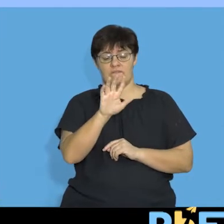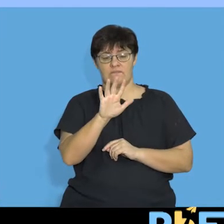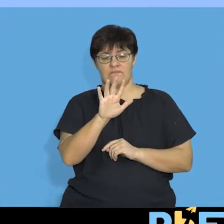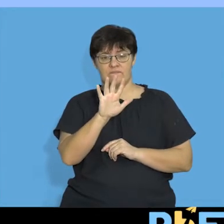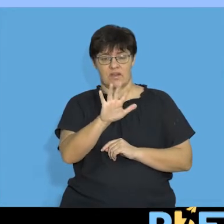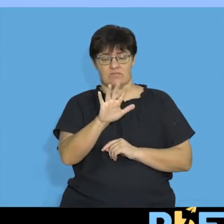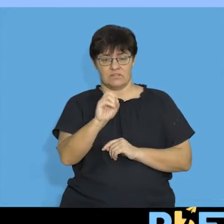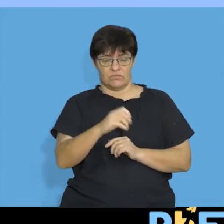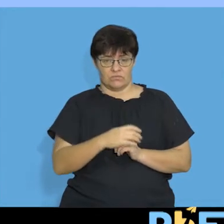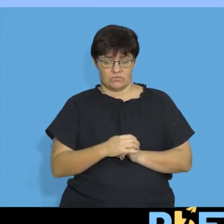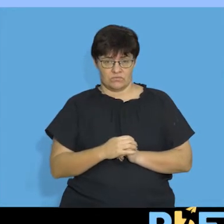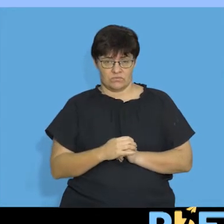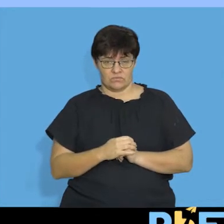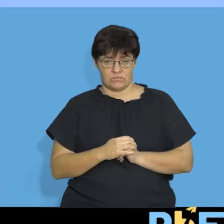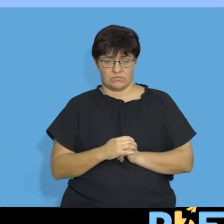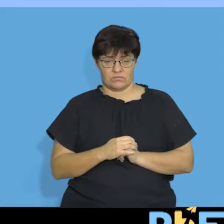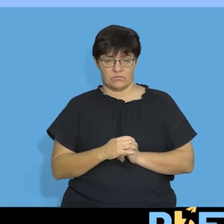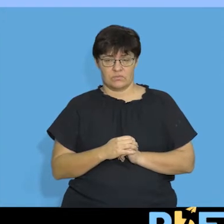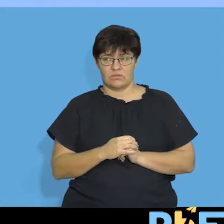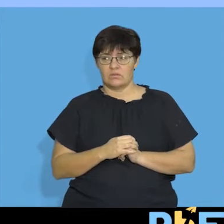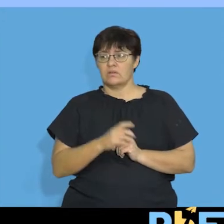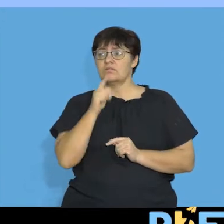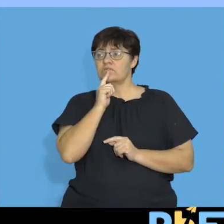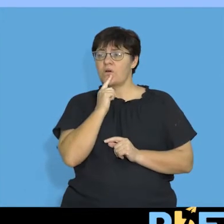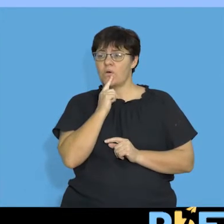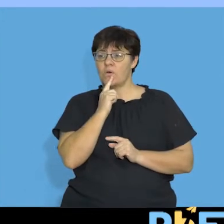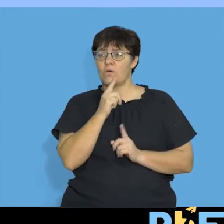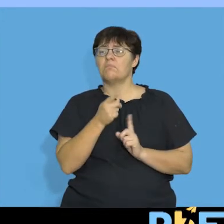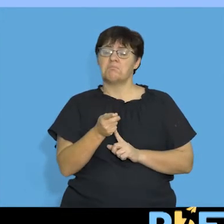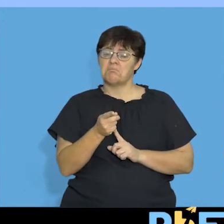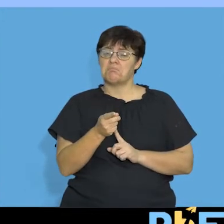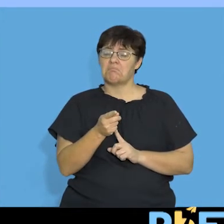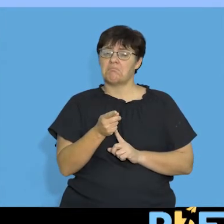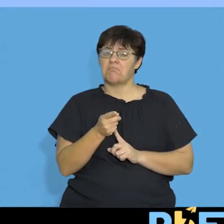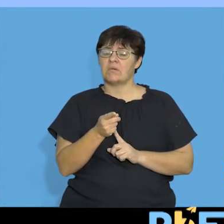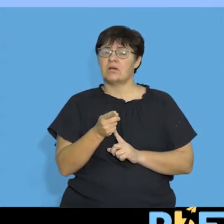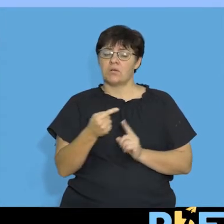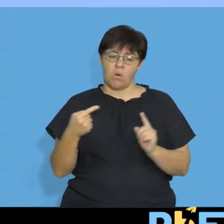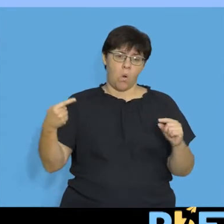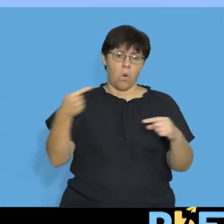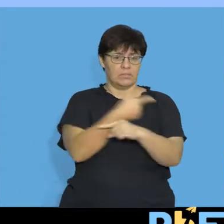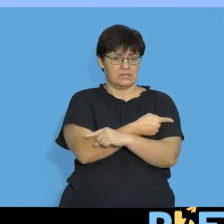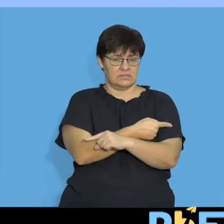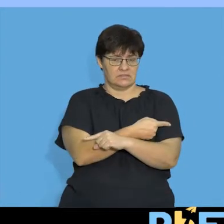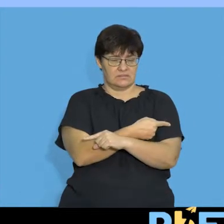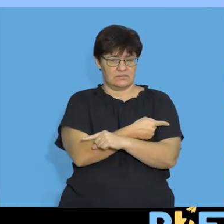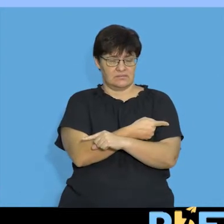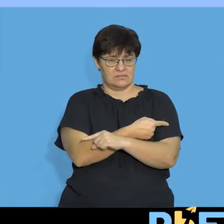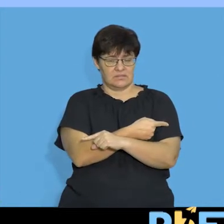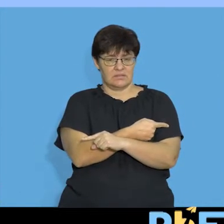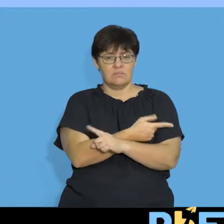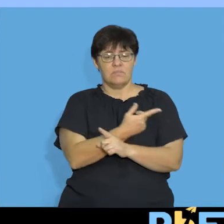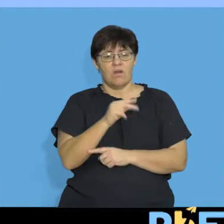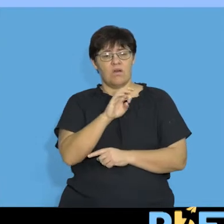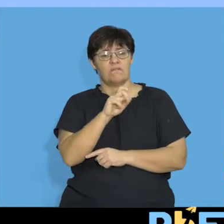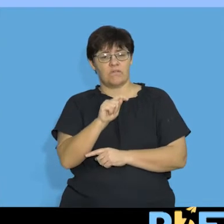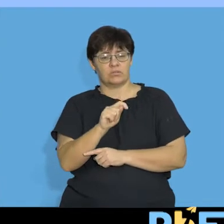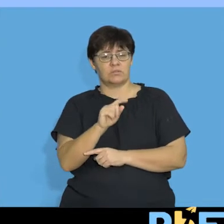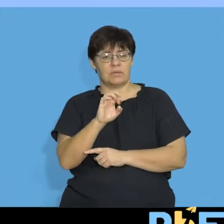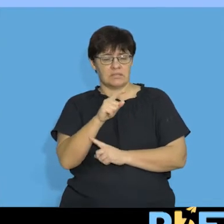this case, the current direction is in the opposite direction to which the voltmeter